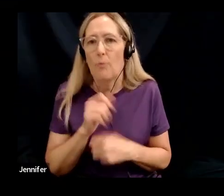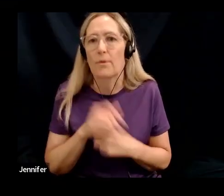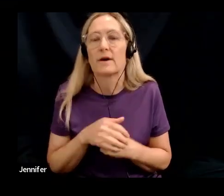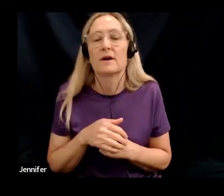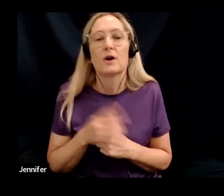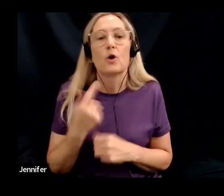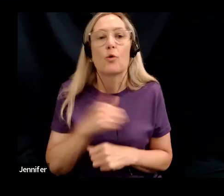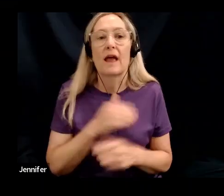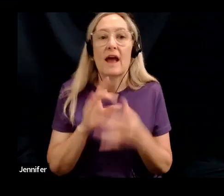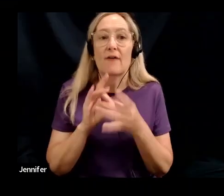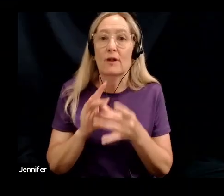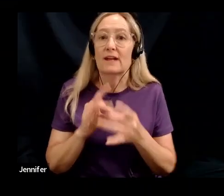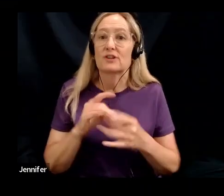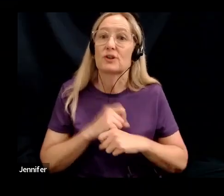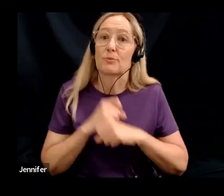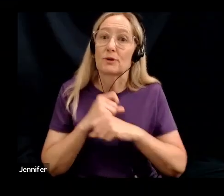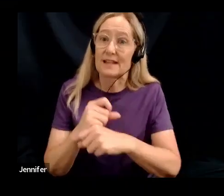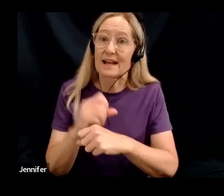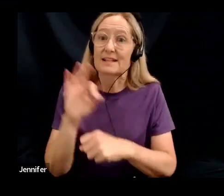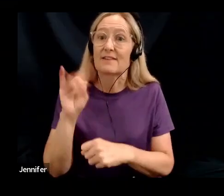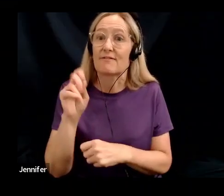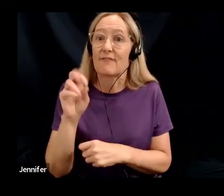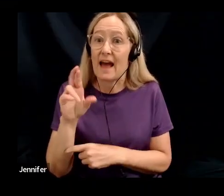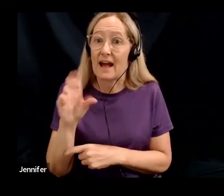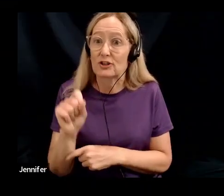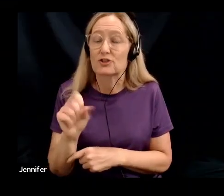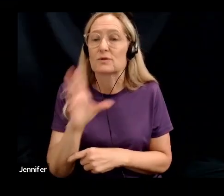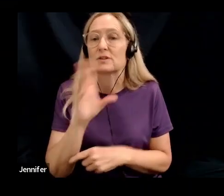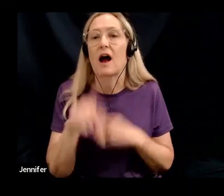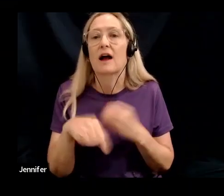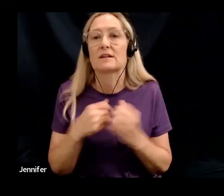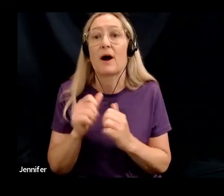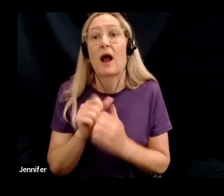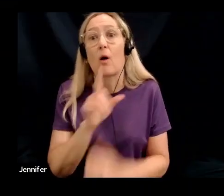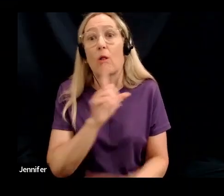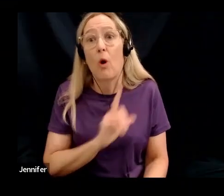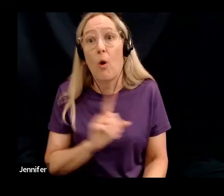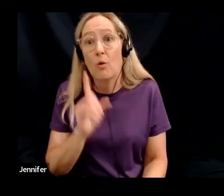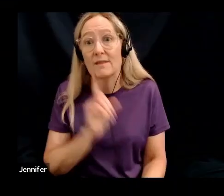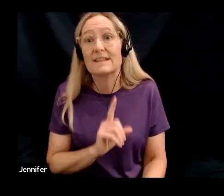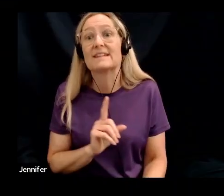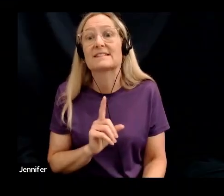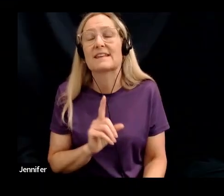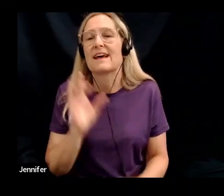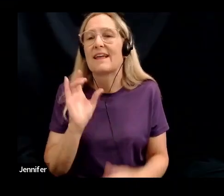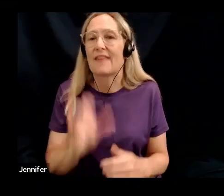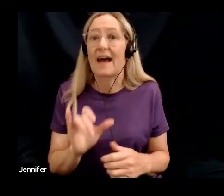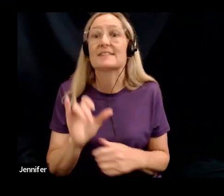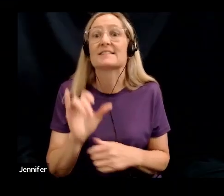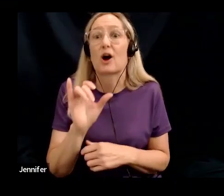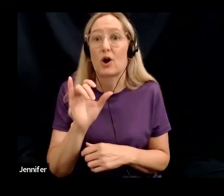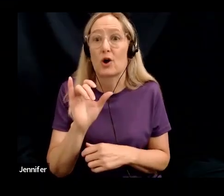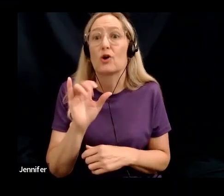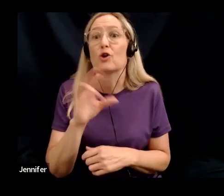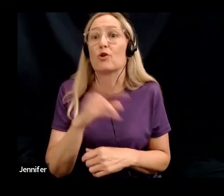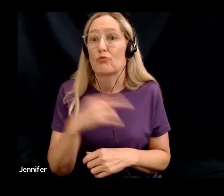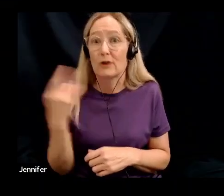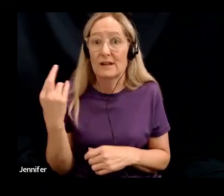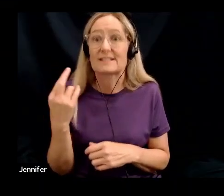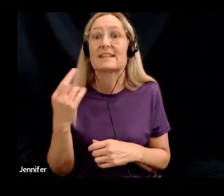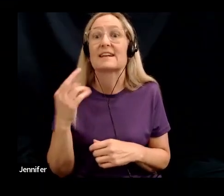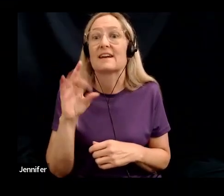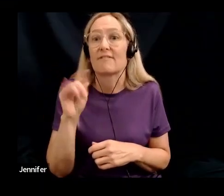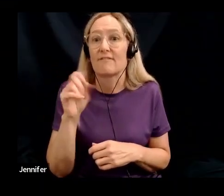have relationship protective factors. And so, I talked about how loneliness is a risk factor for depression or poor mental